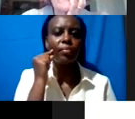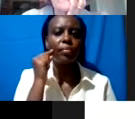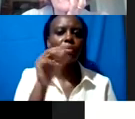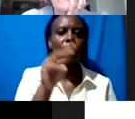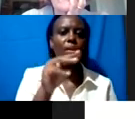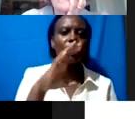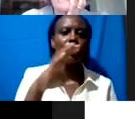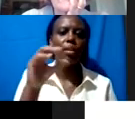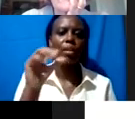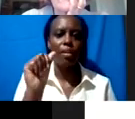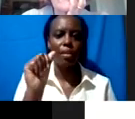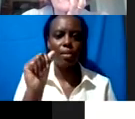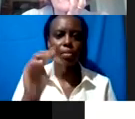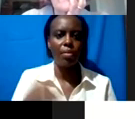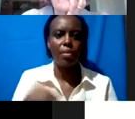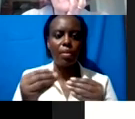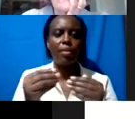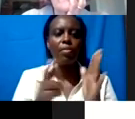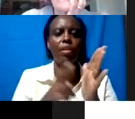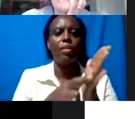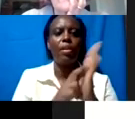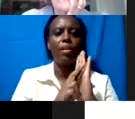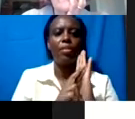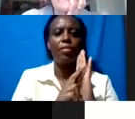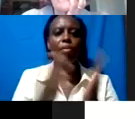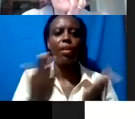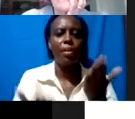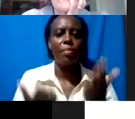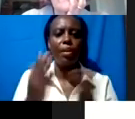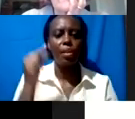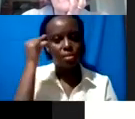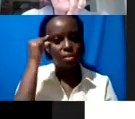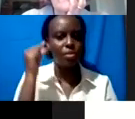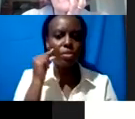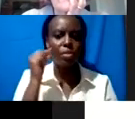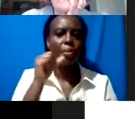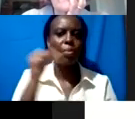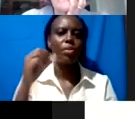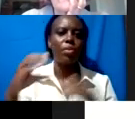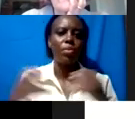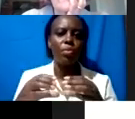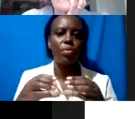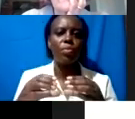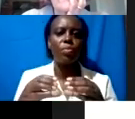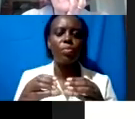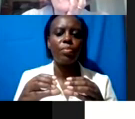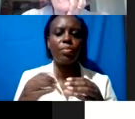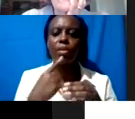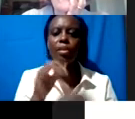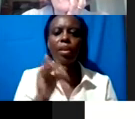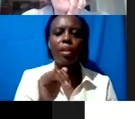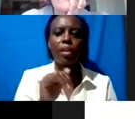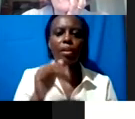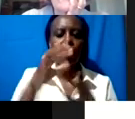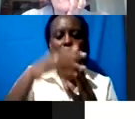MCAs that will give us the required gender balance by political parties. Instead, they have now said they should be